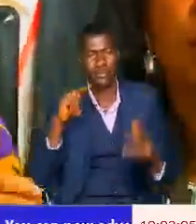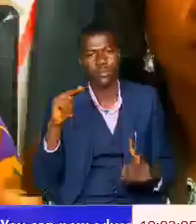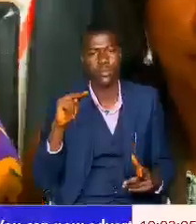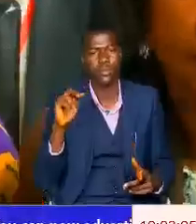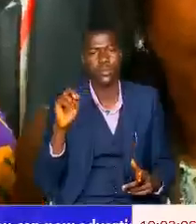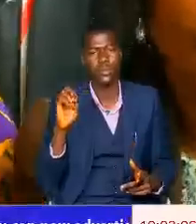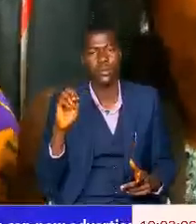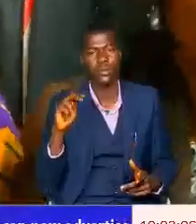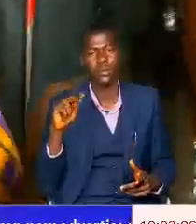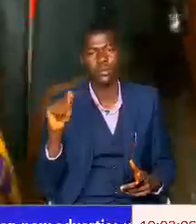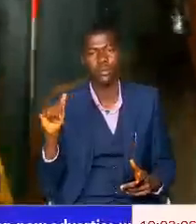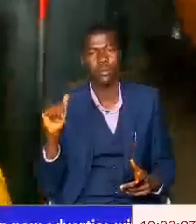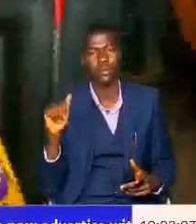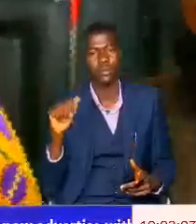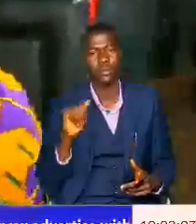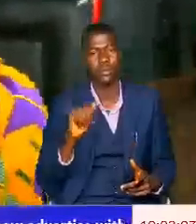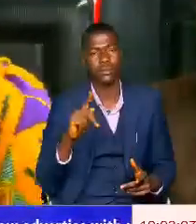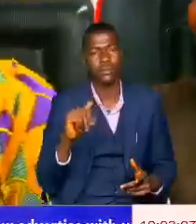Akajemeli.